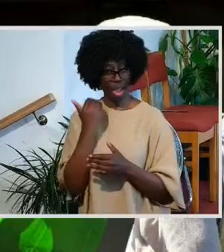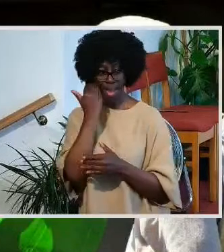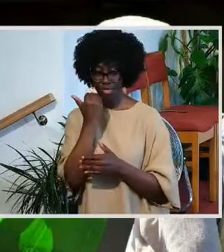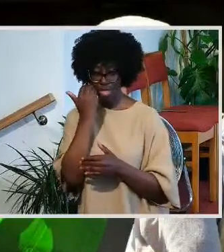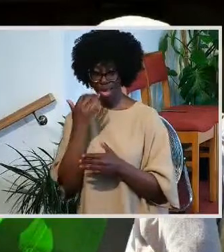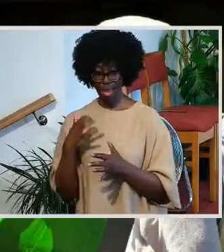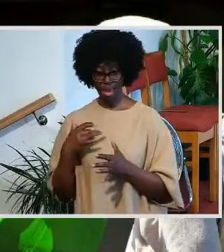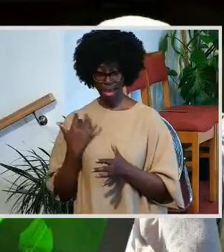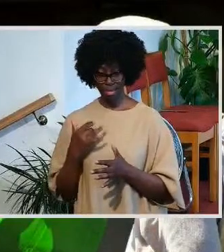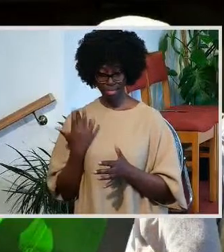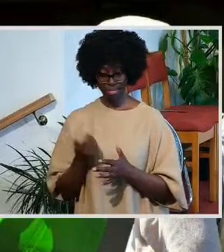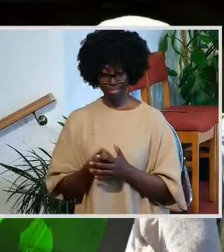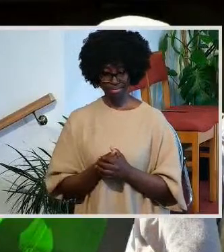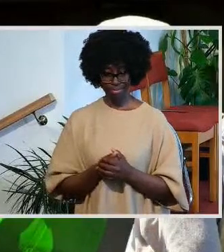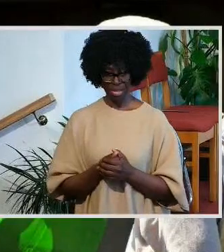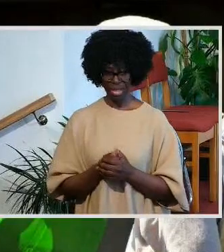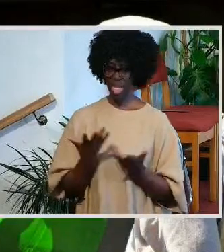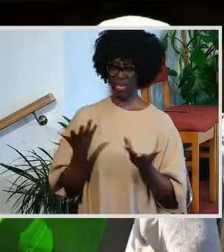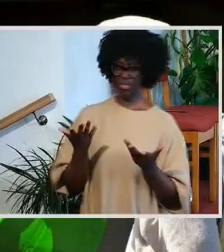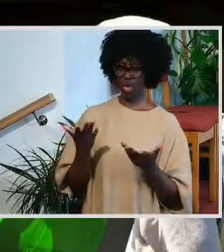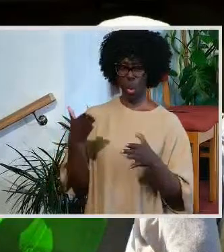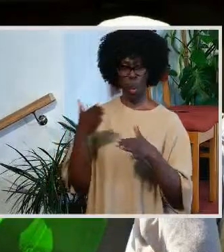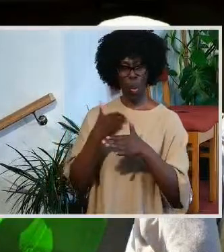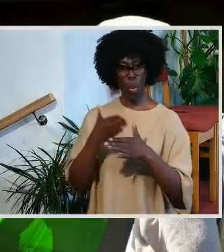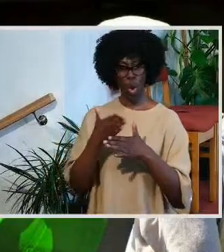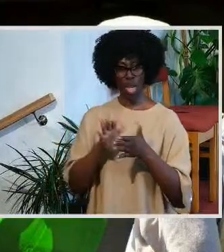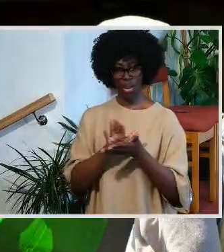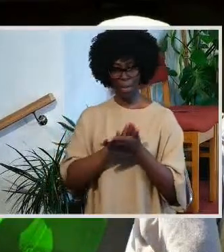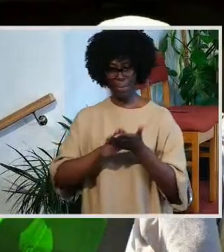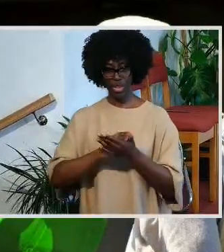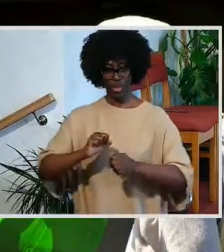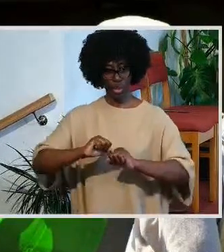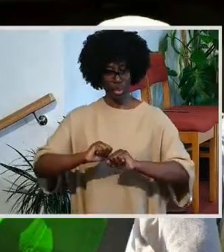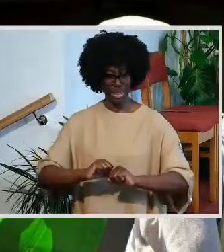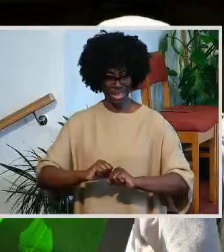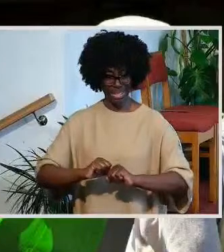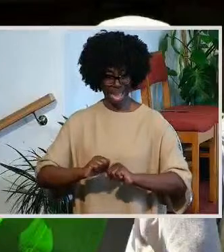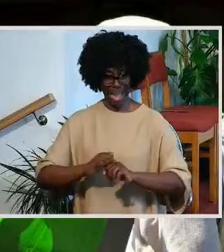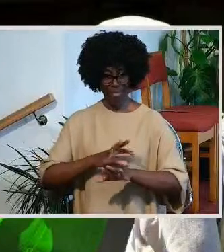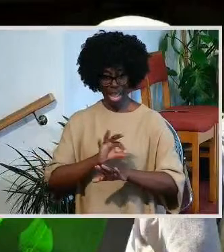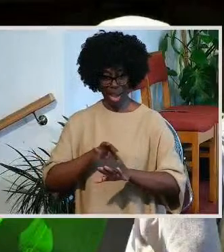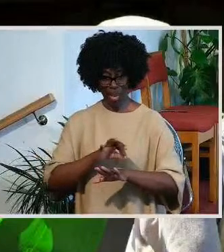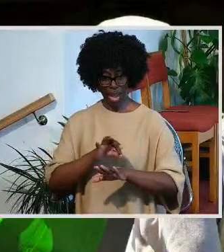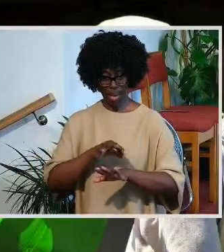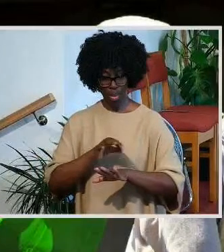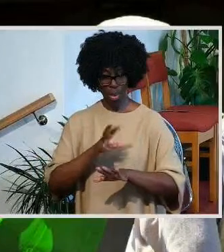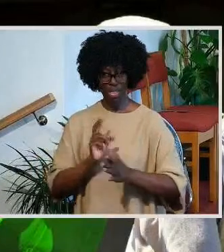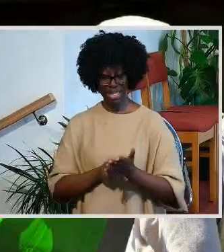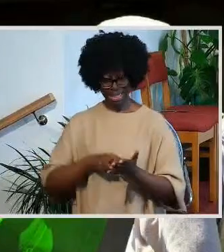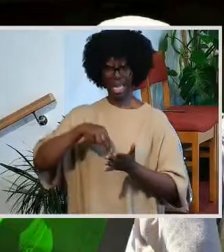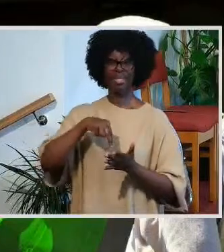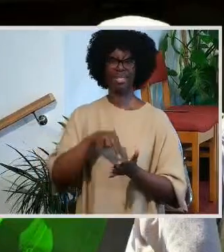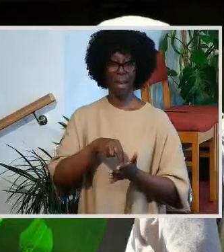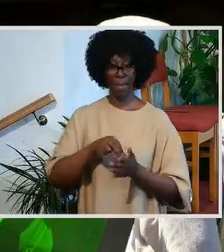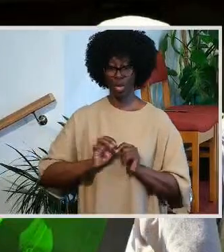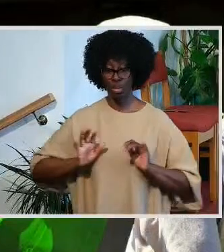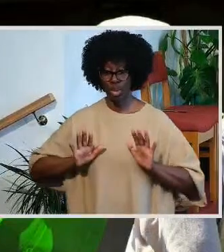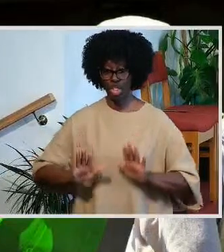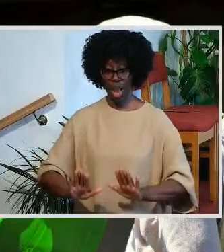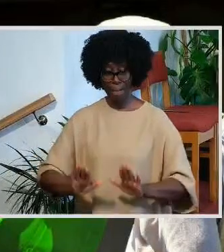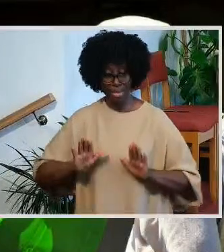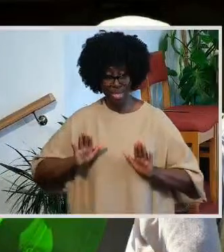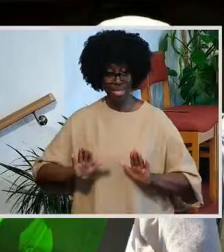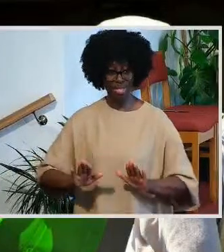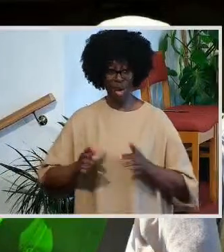you're sitting for hours, every hour go for a 5-minute walk, push-ups, go and talk to a colleague in the